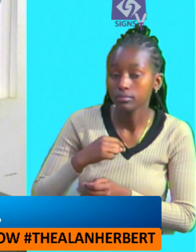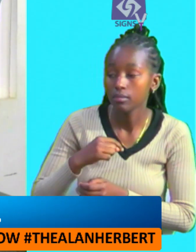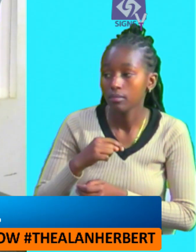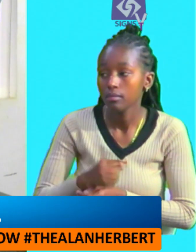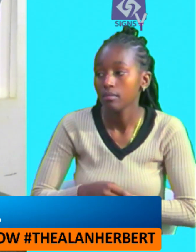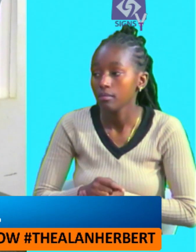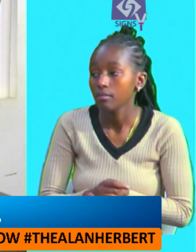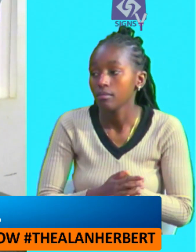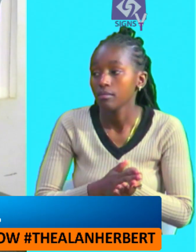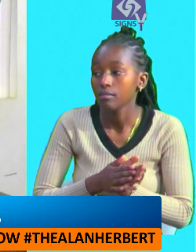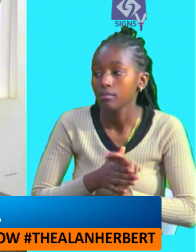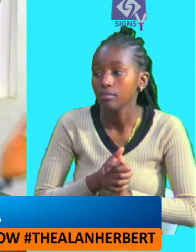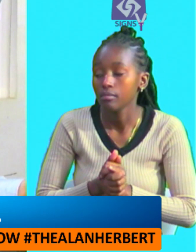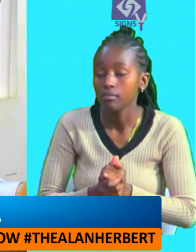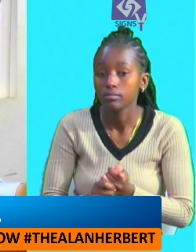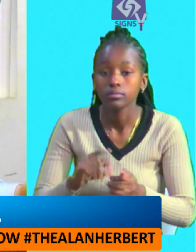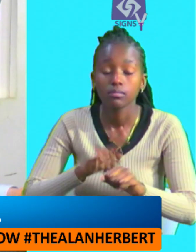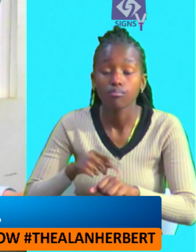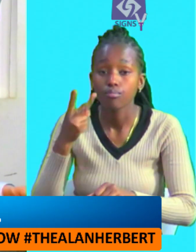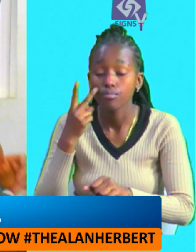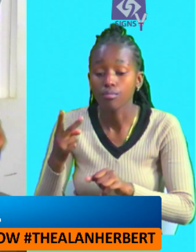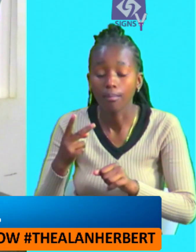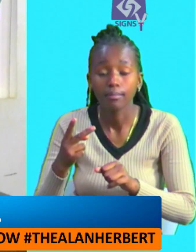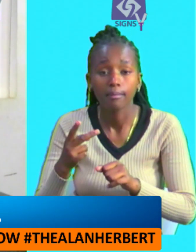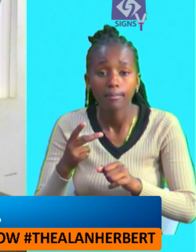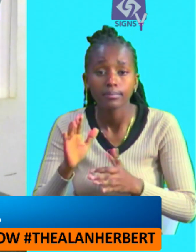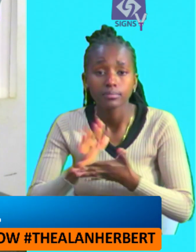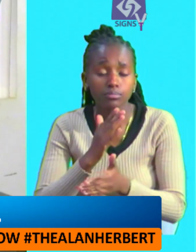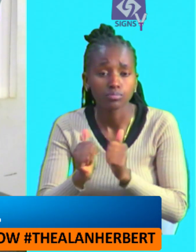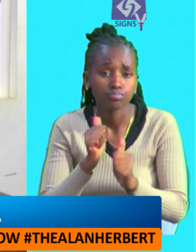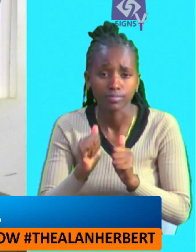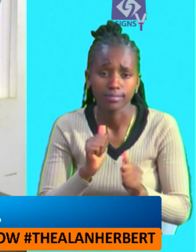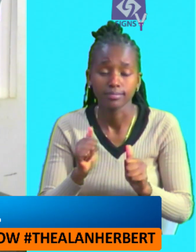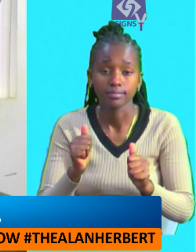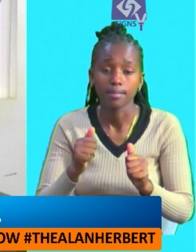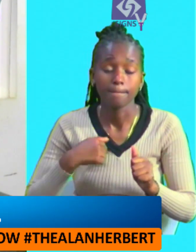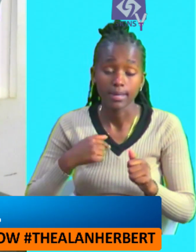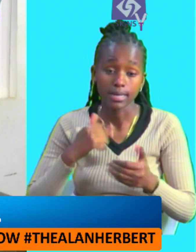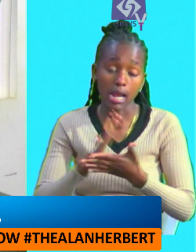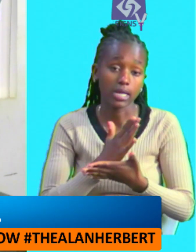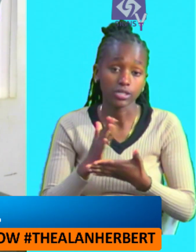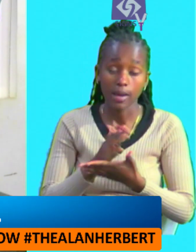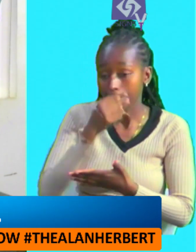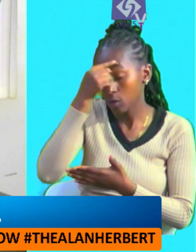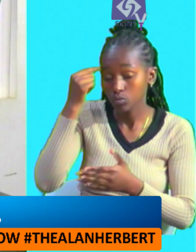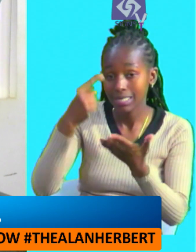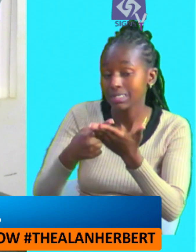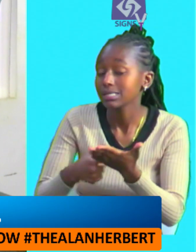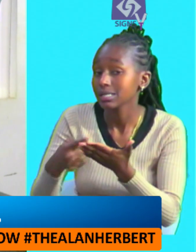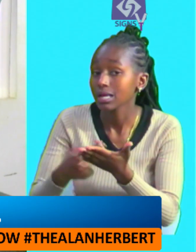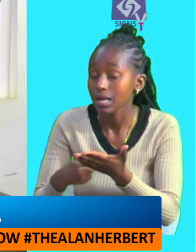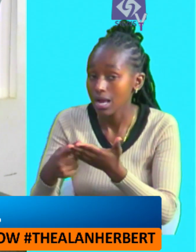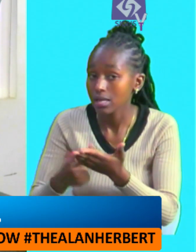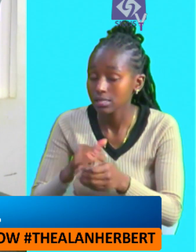on the podcast that I shared. That is a Persons with Disabilities podcast. It's straight out